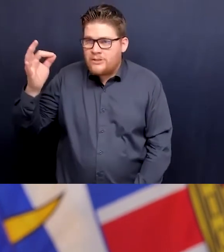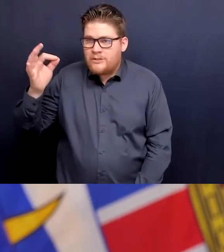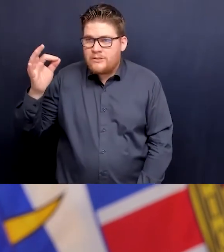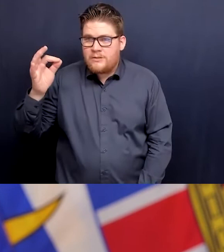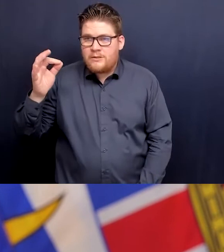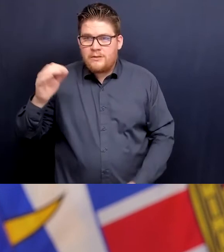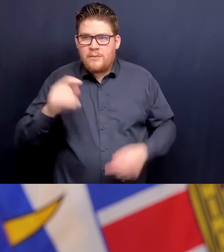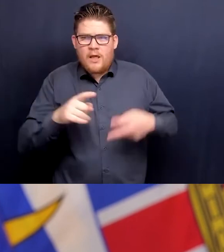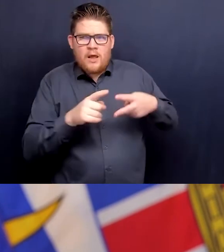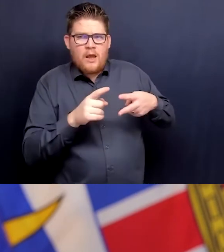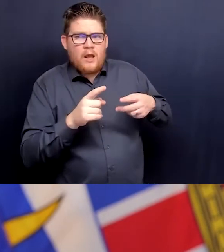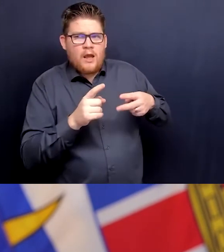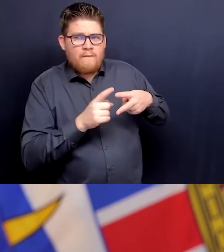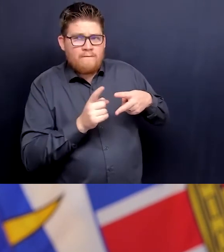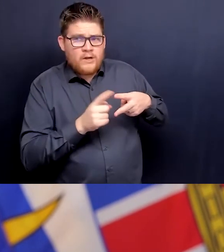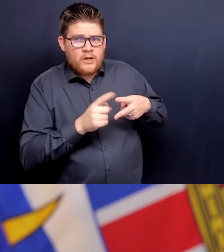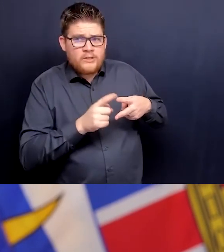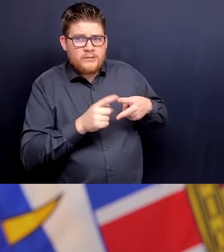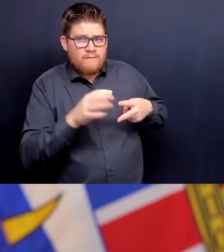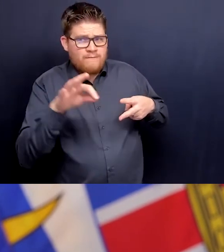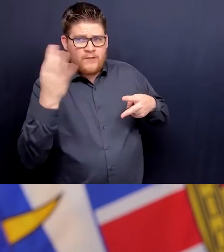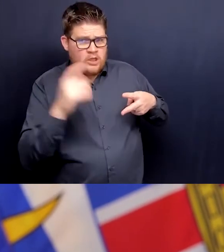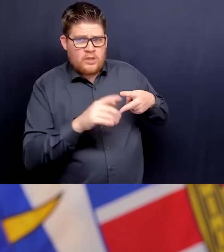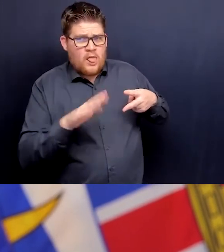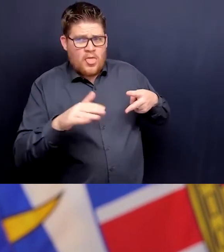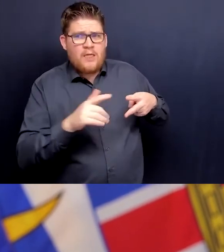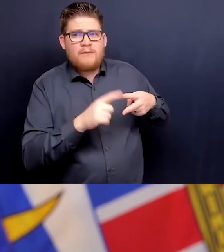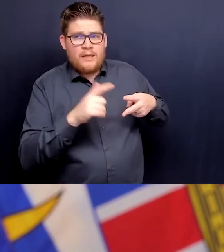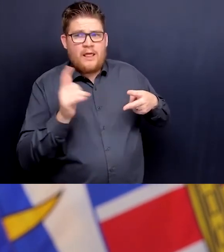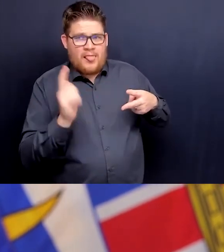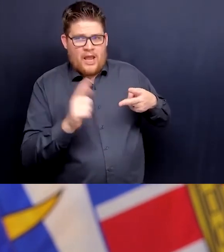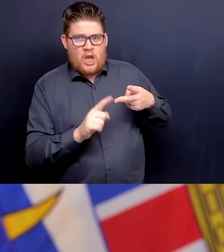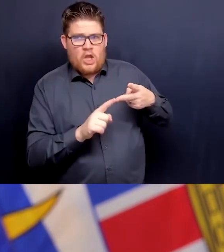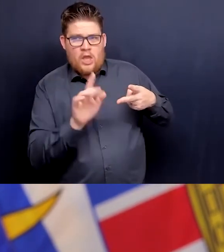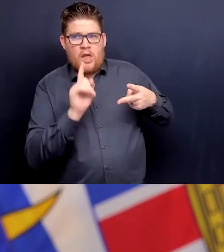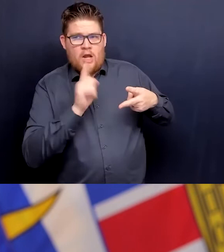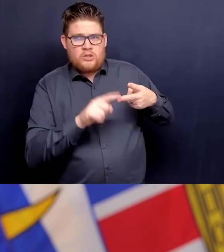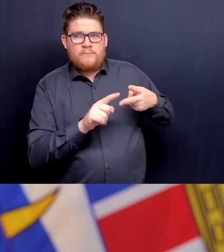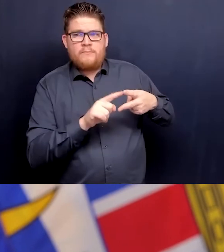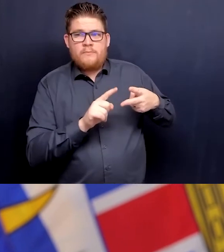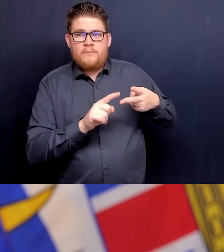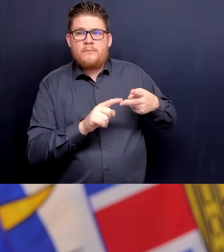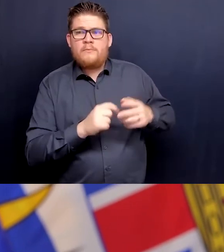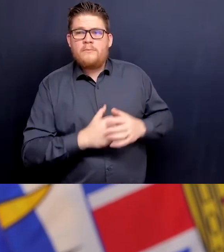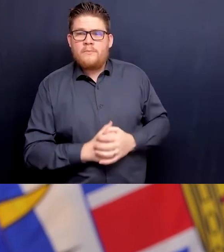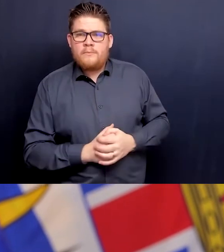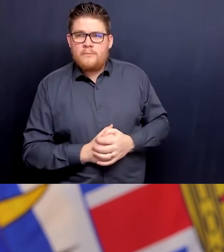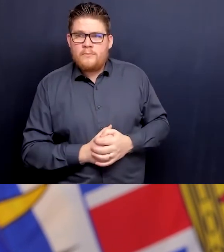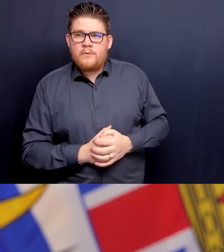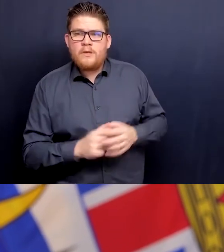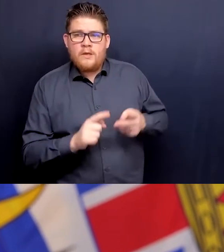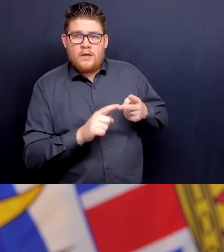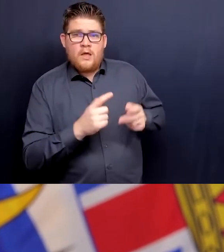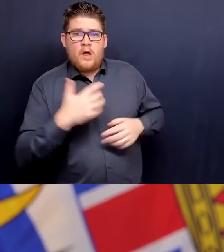comes up again, please. In the meantime, Dr. Henry, when you talked about changes to visitation rules in long-term care,